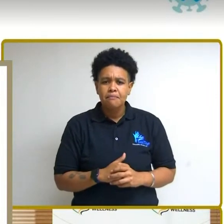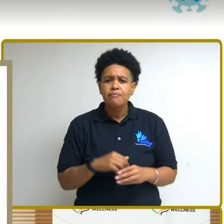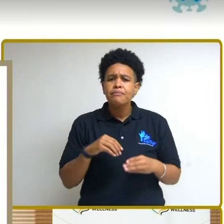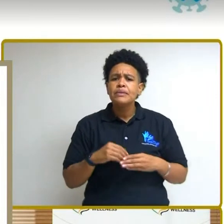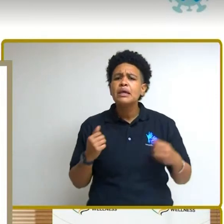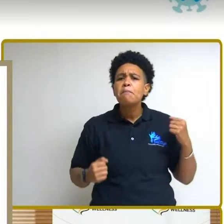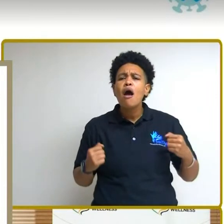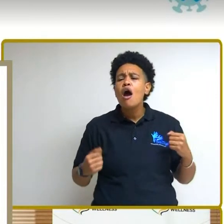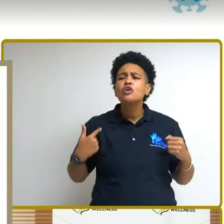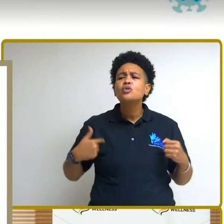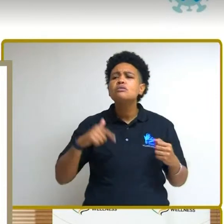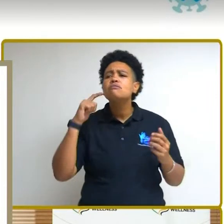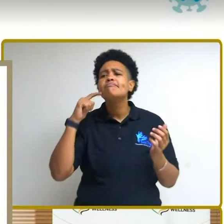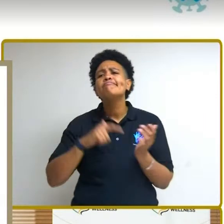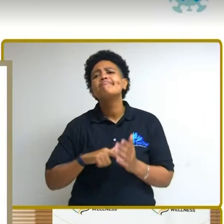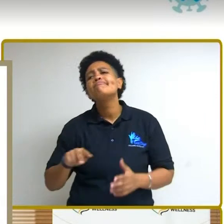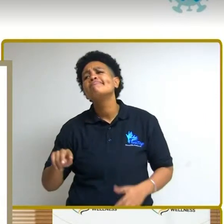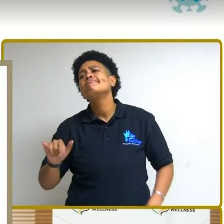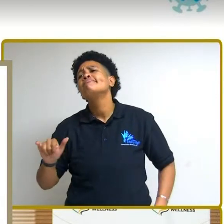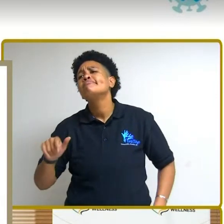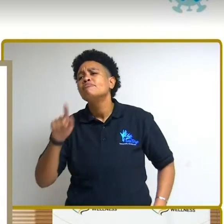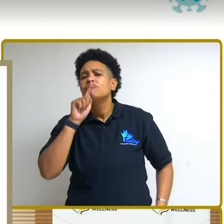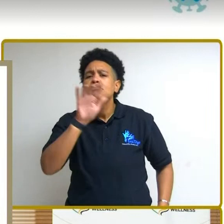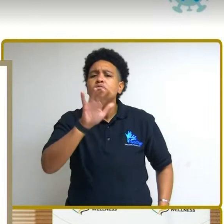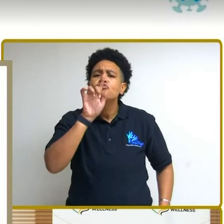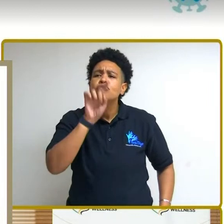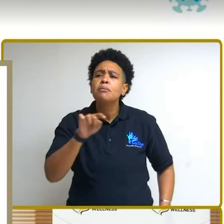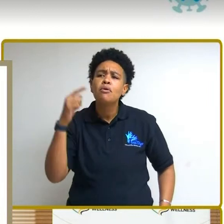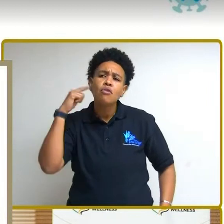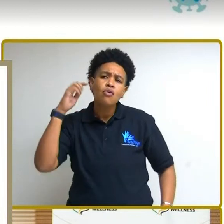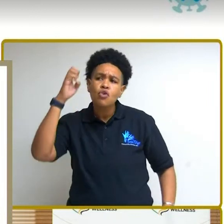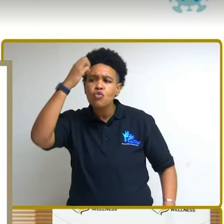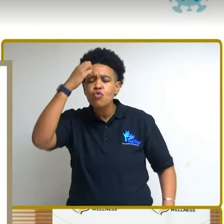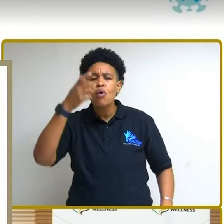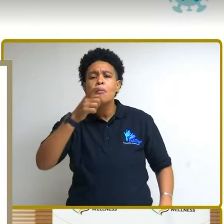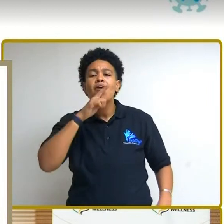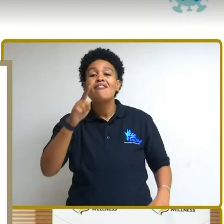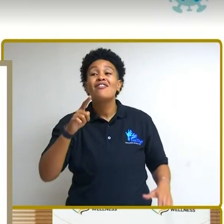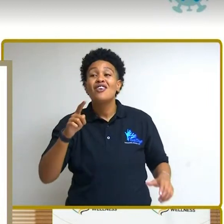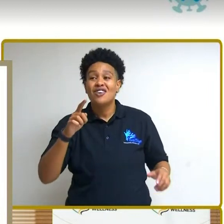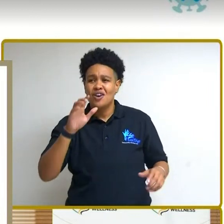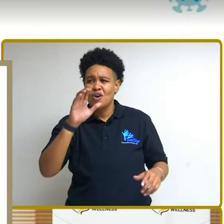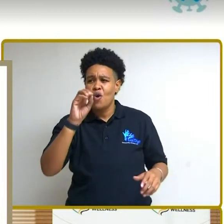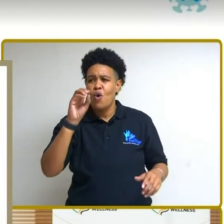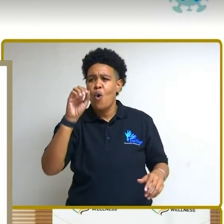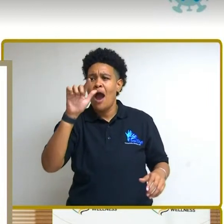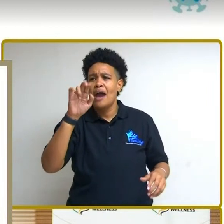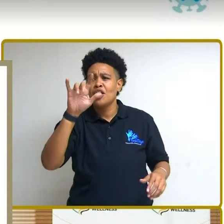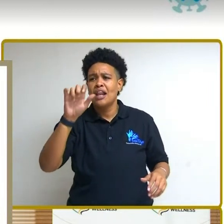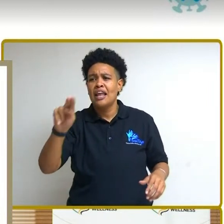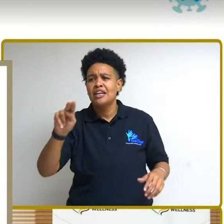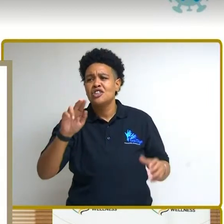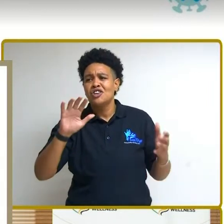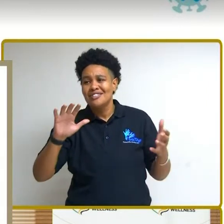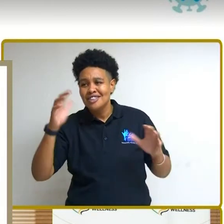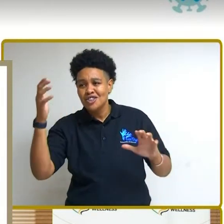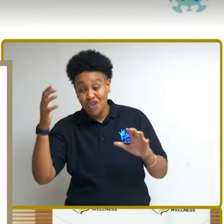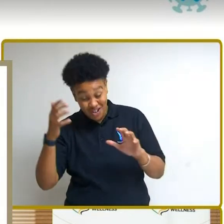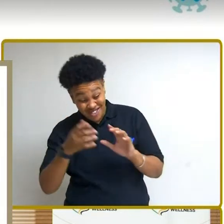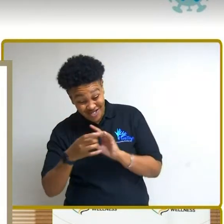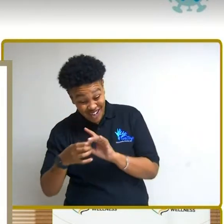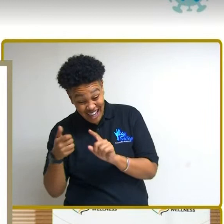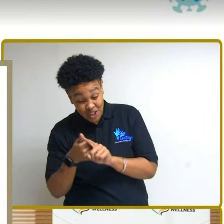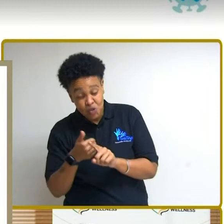In March, we would have noticed that there were reports in Europe of coagulation disorders potentially related to